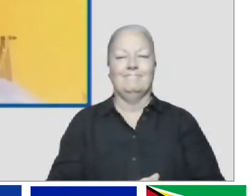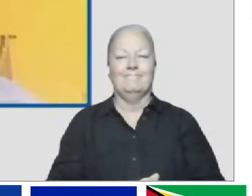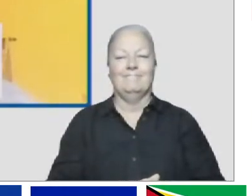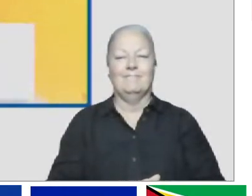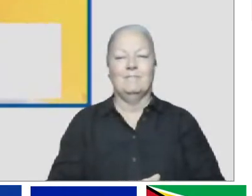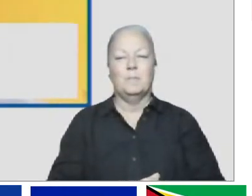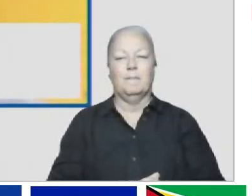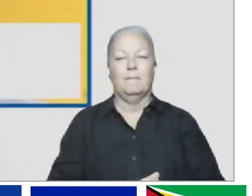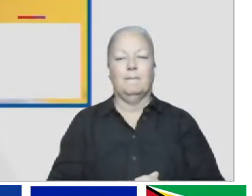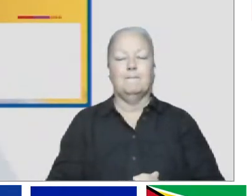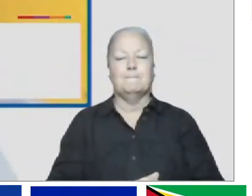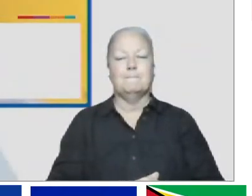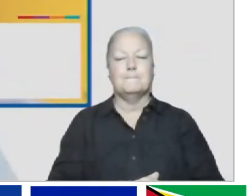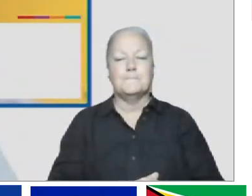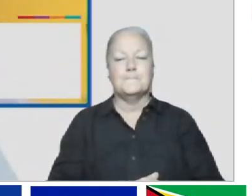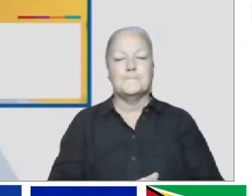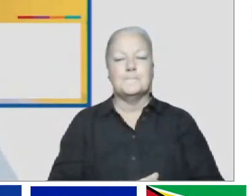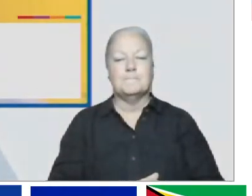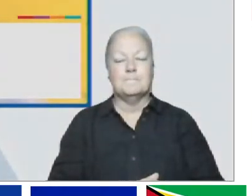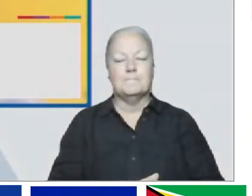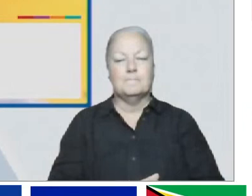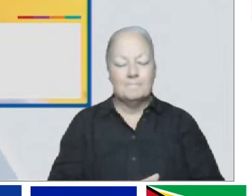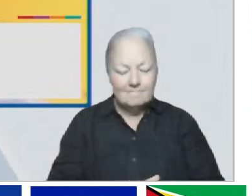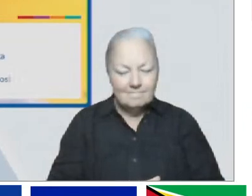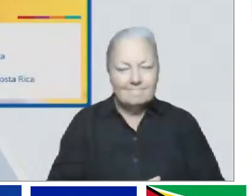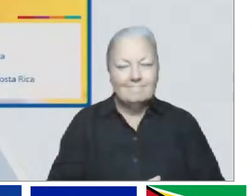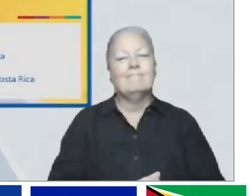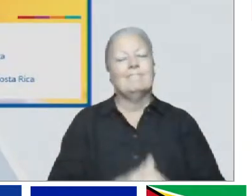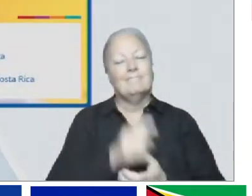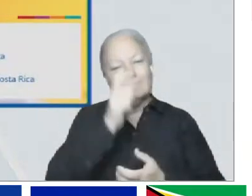Muchísimas gracias, doctor.